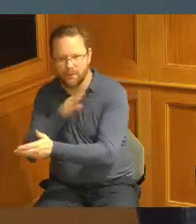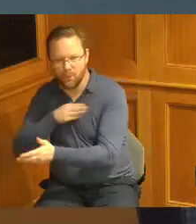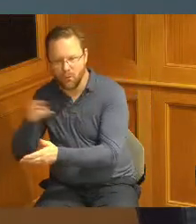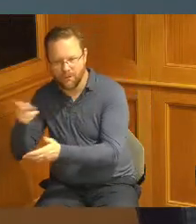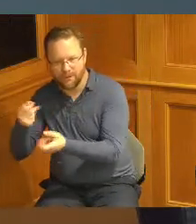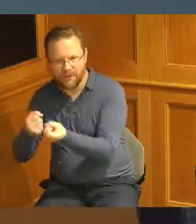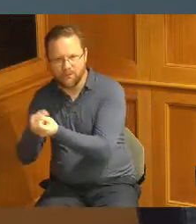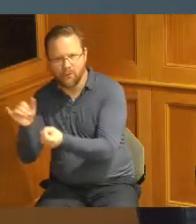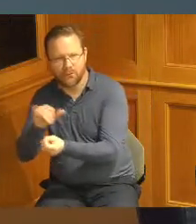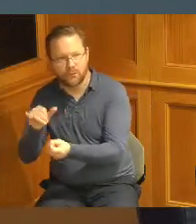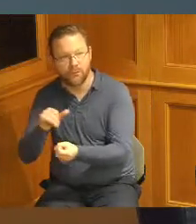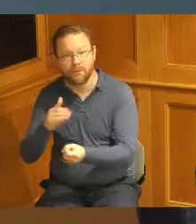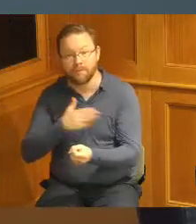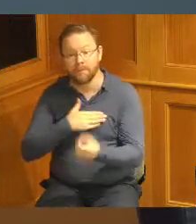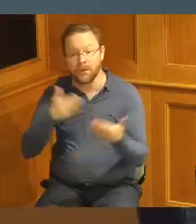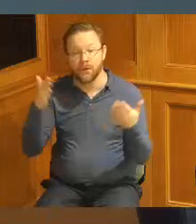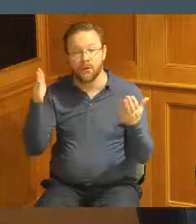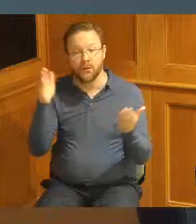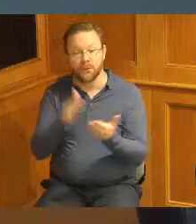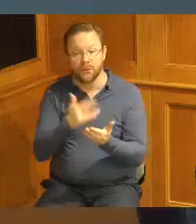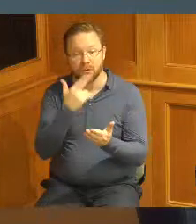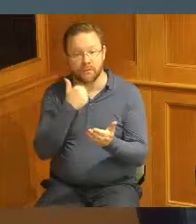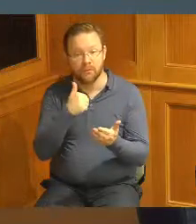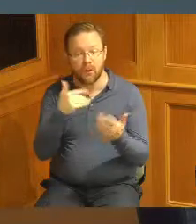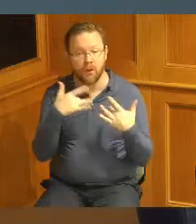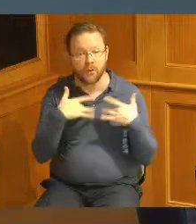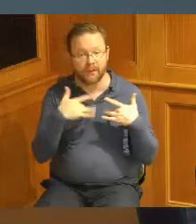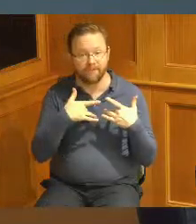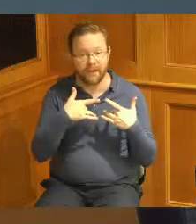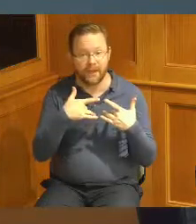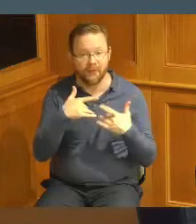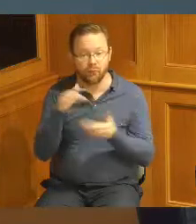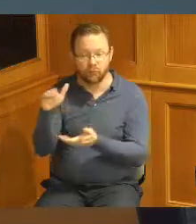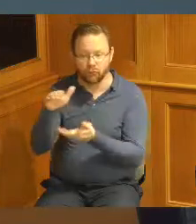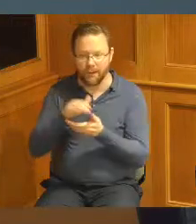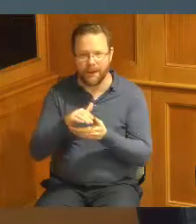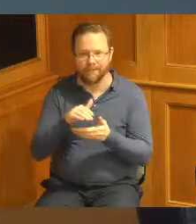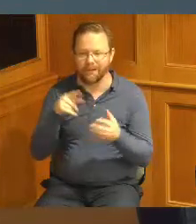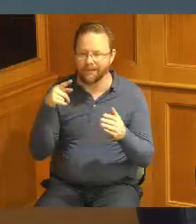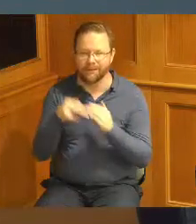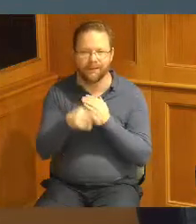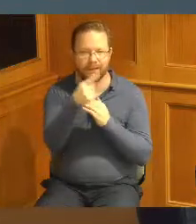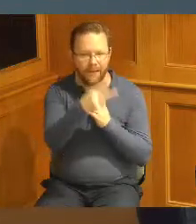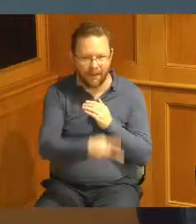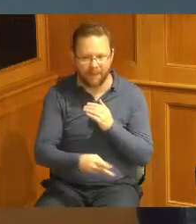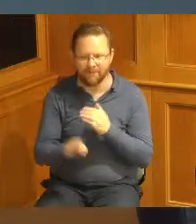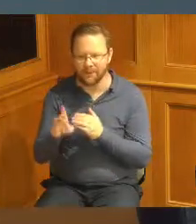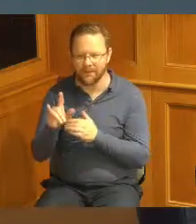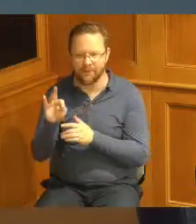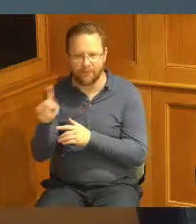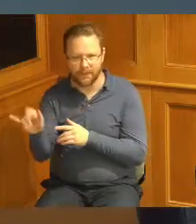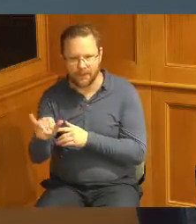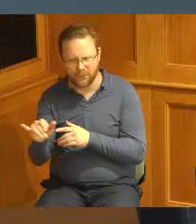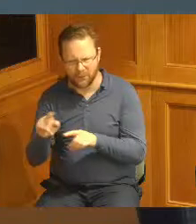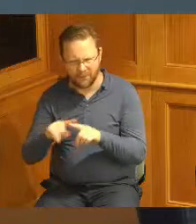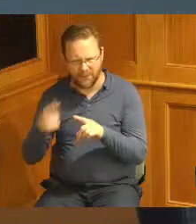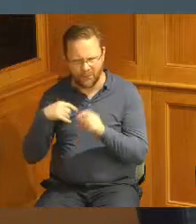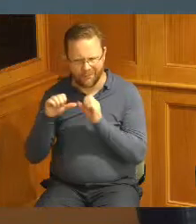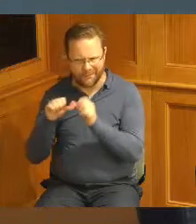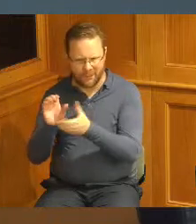that. That was cut in half along with Blink and supposedly cut in half if we continue that